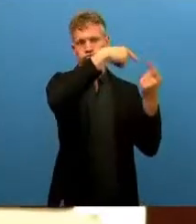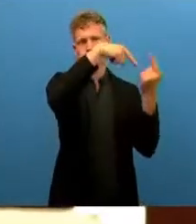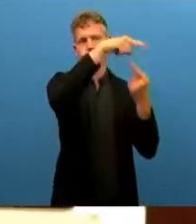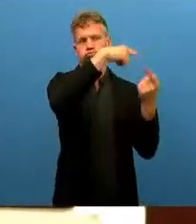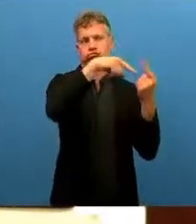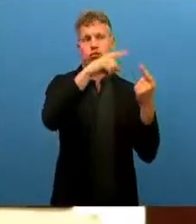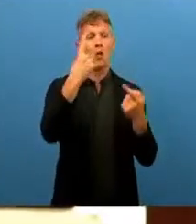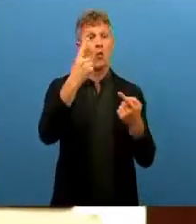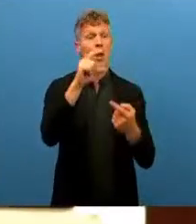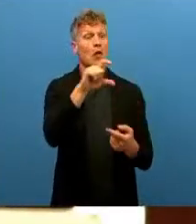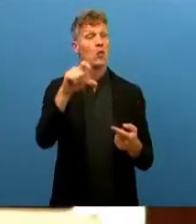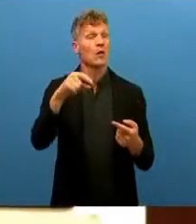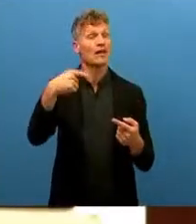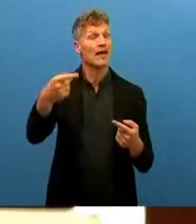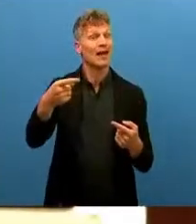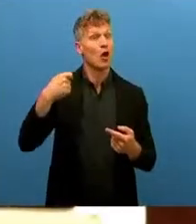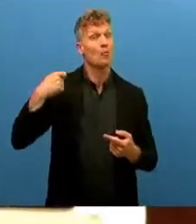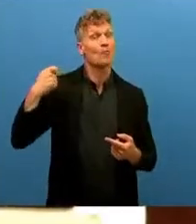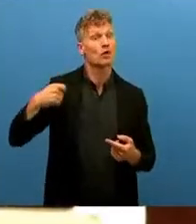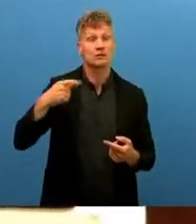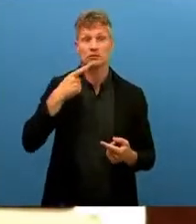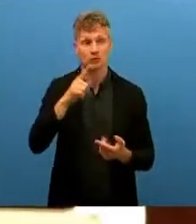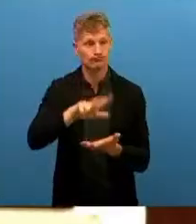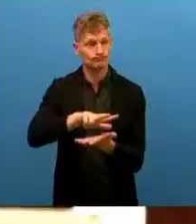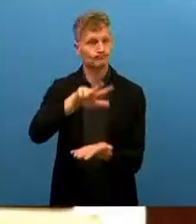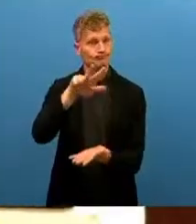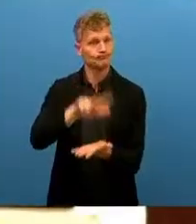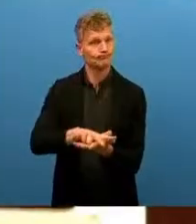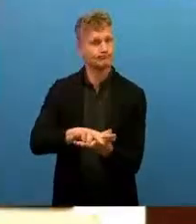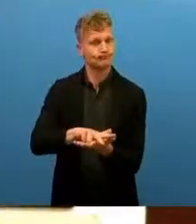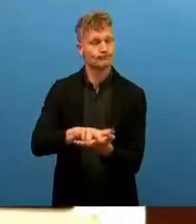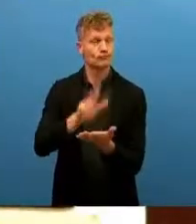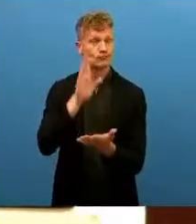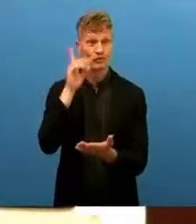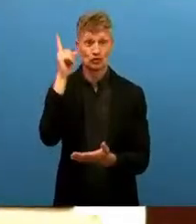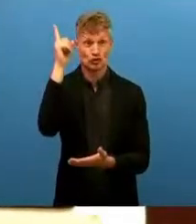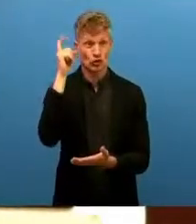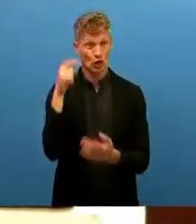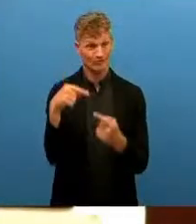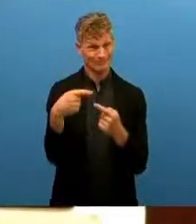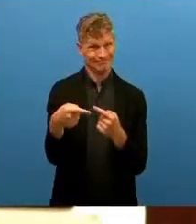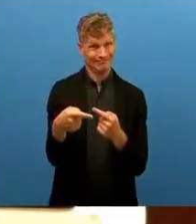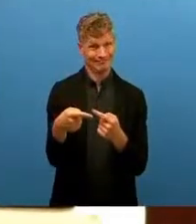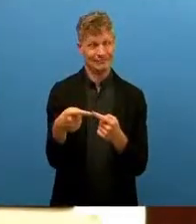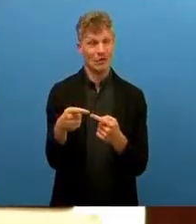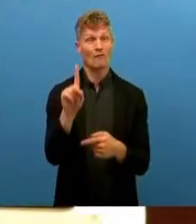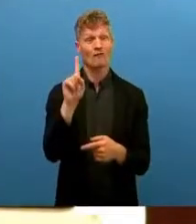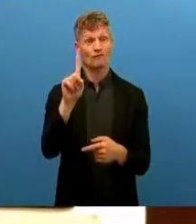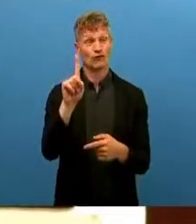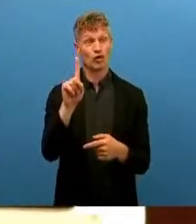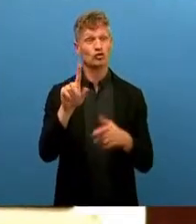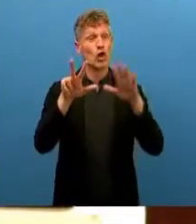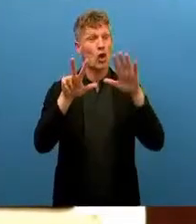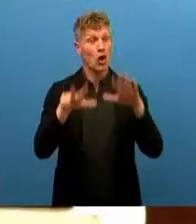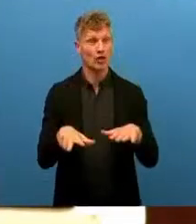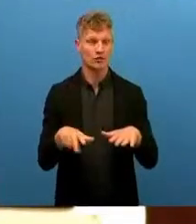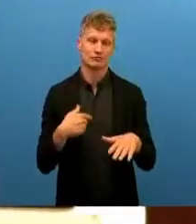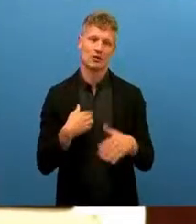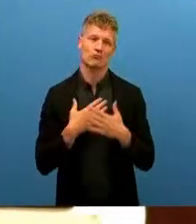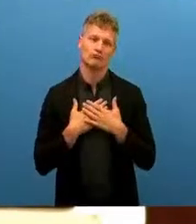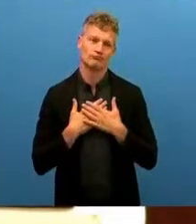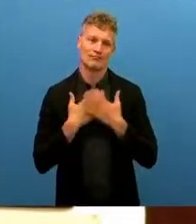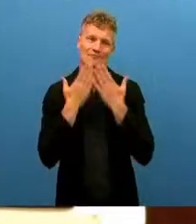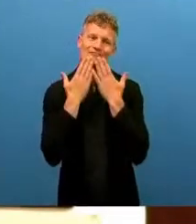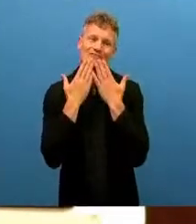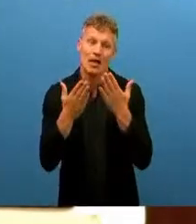decided that it will enter into force on August 1st. I wish to thank the Sami Parliament for patience and excellent cooperation over